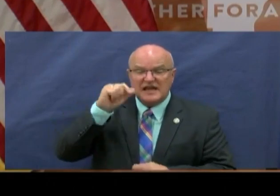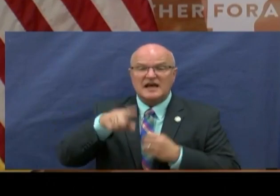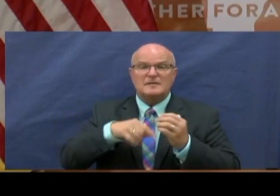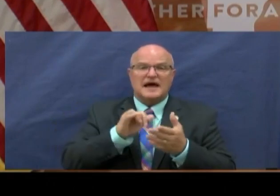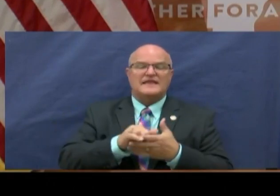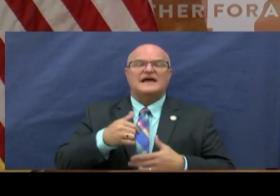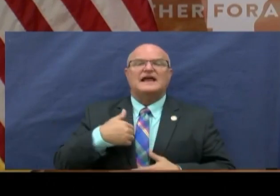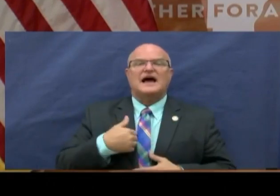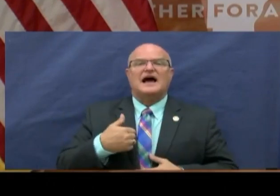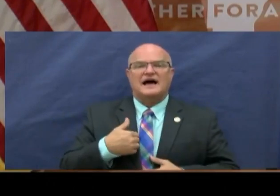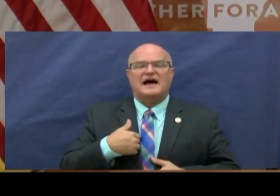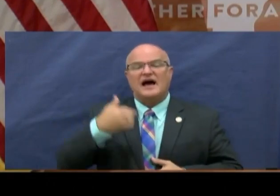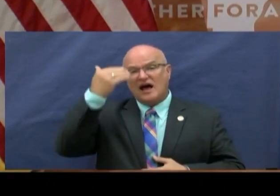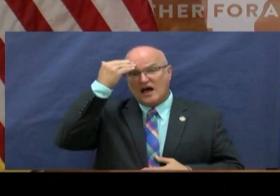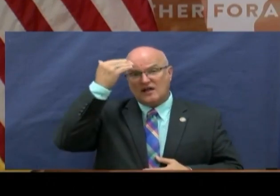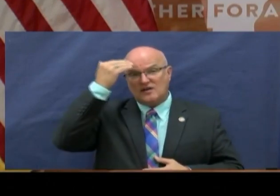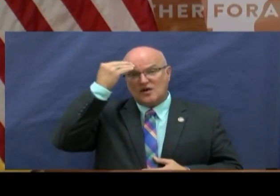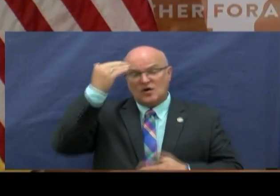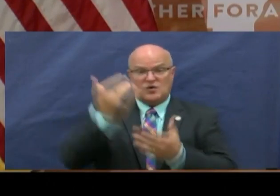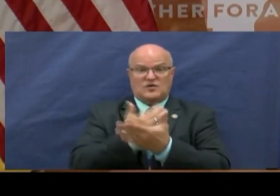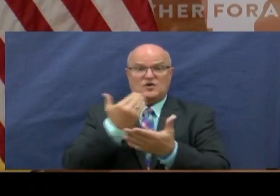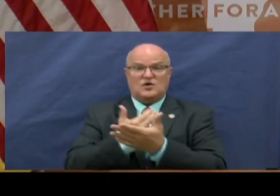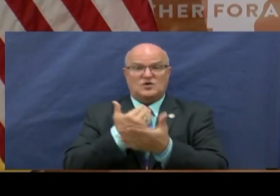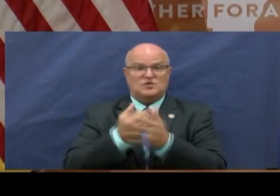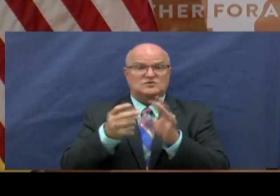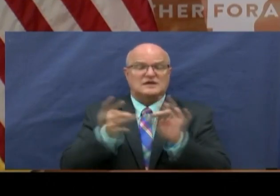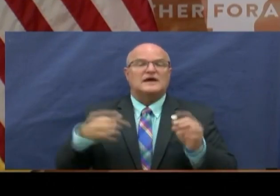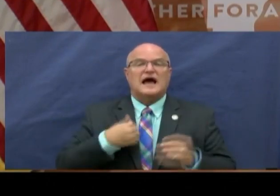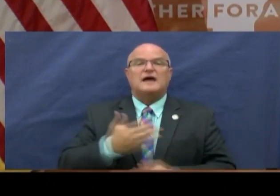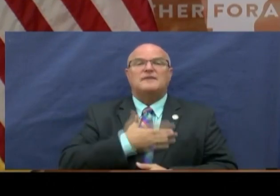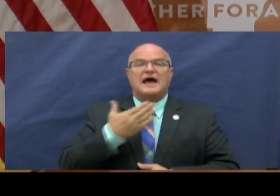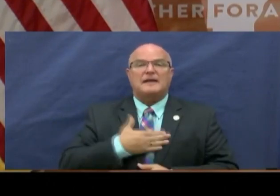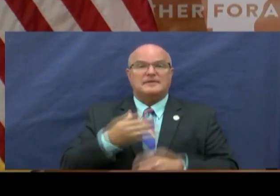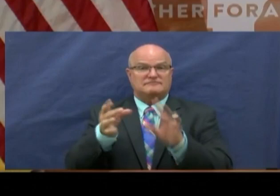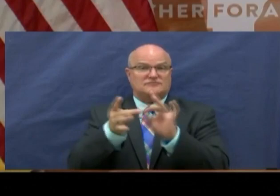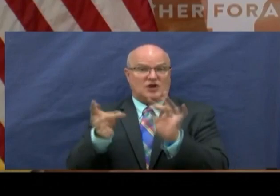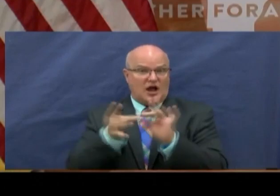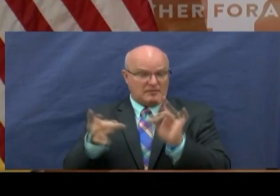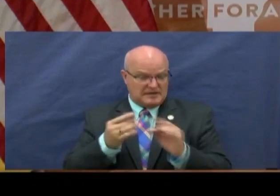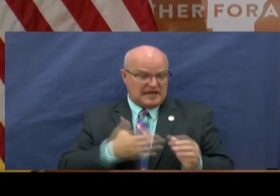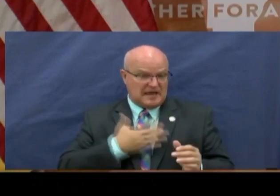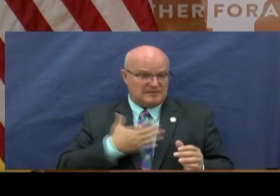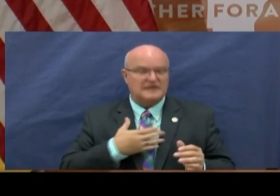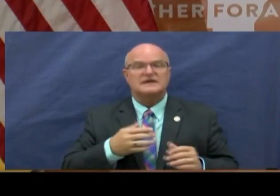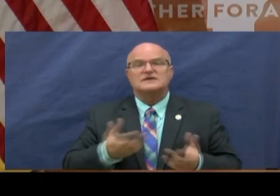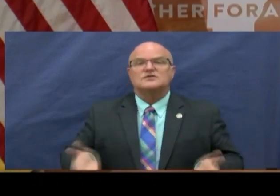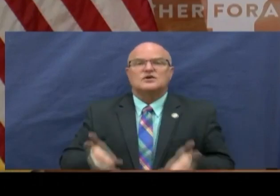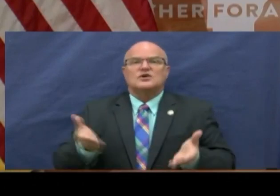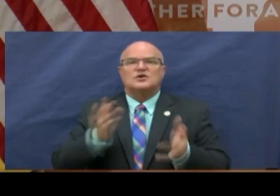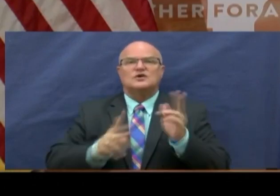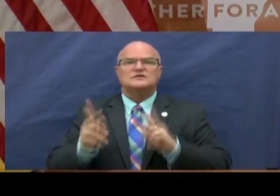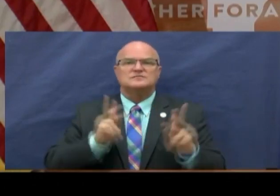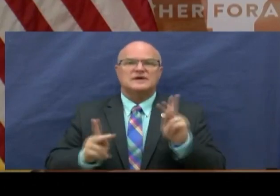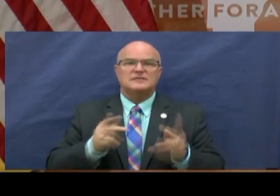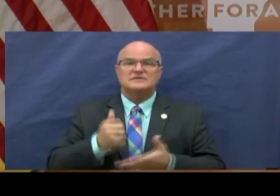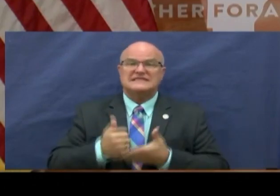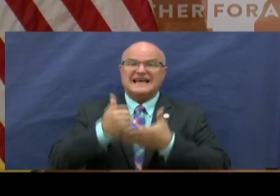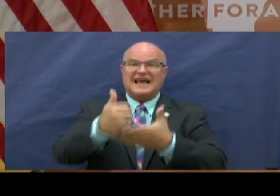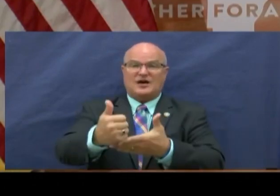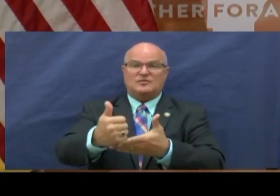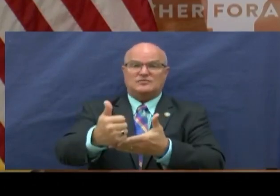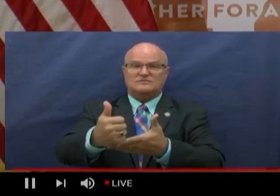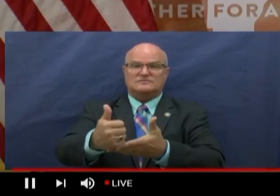I was aware of their new statement. I'm delighted that they're making that comment to encourage people to help them